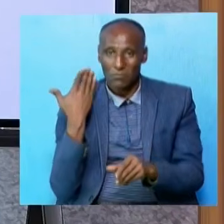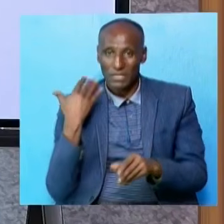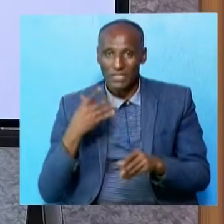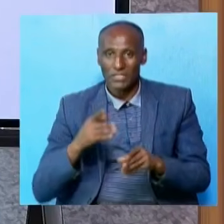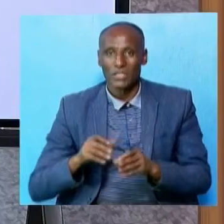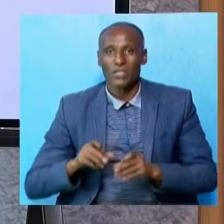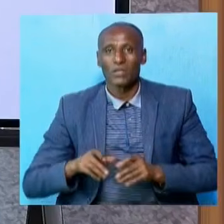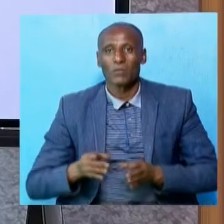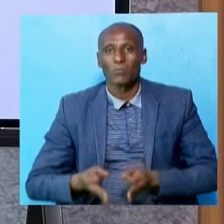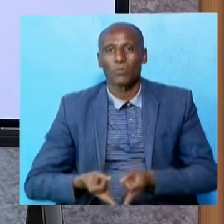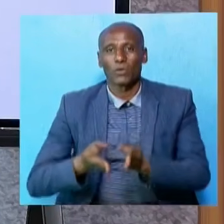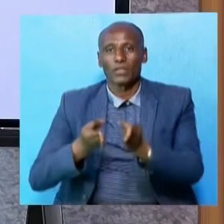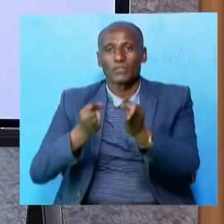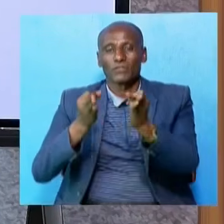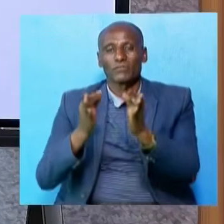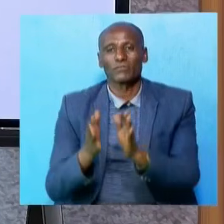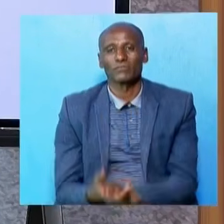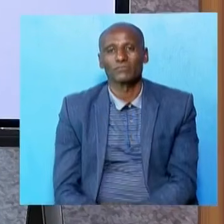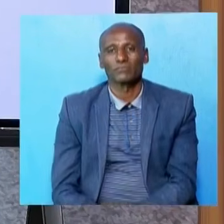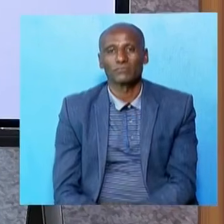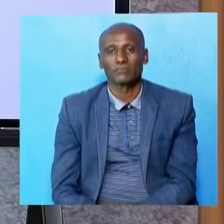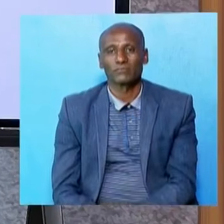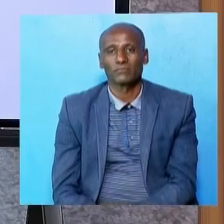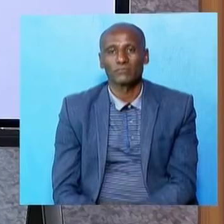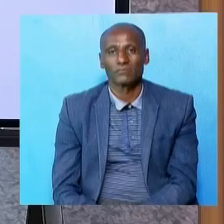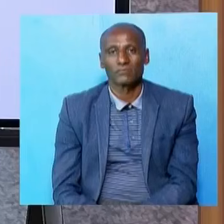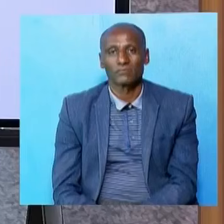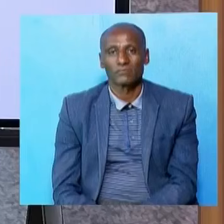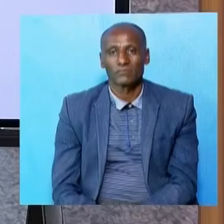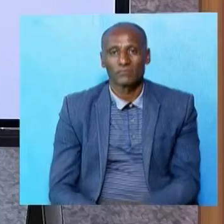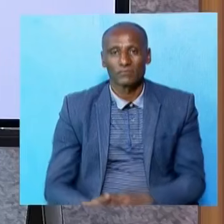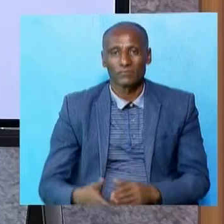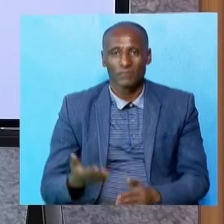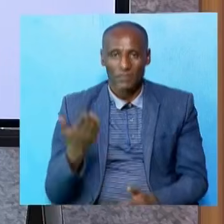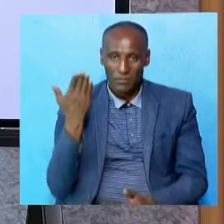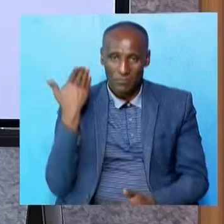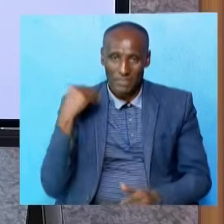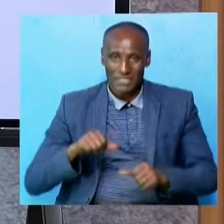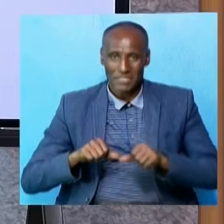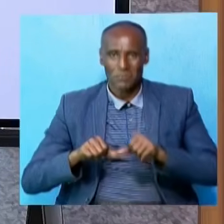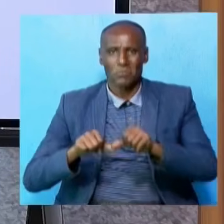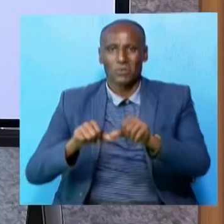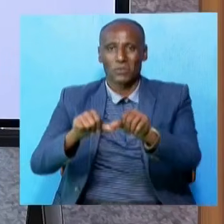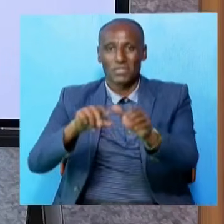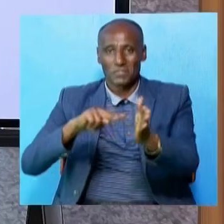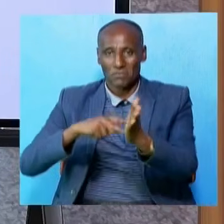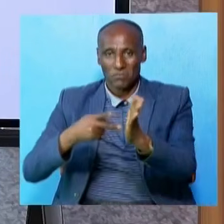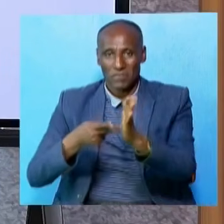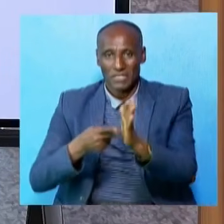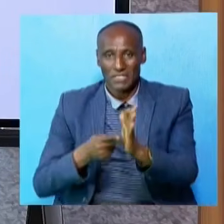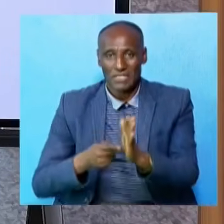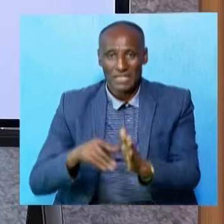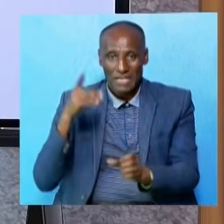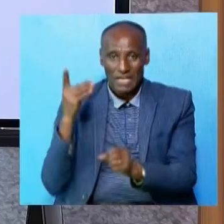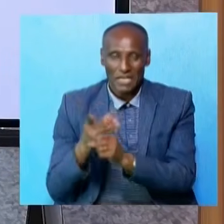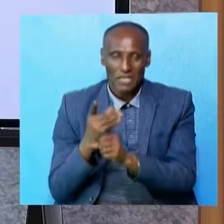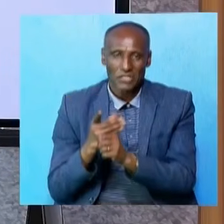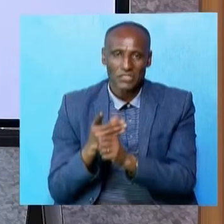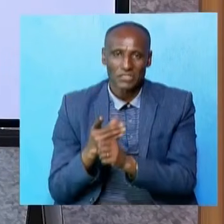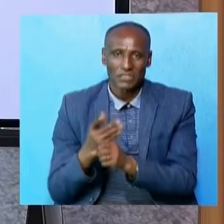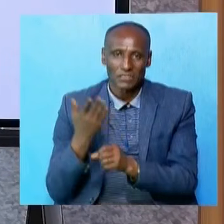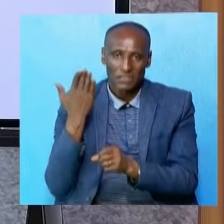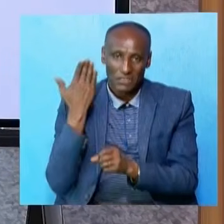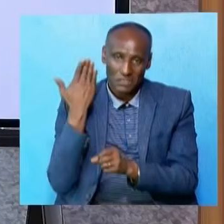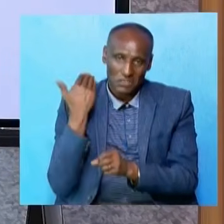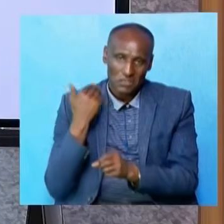for some moment or for some time. So, past progressive means an action that was going on